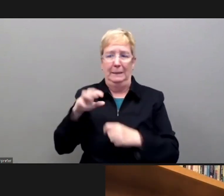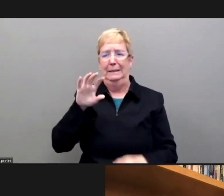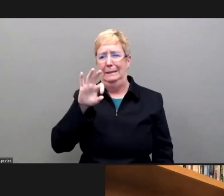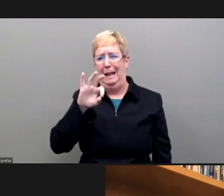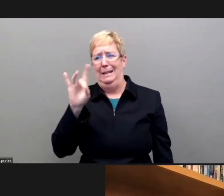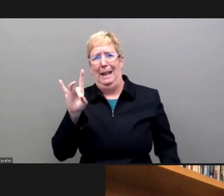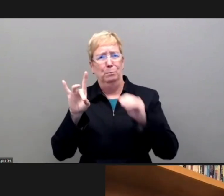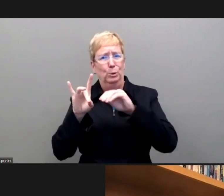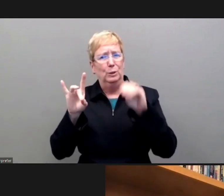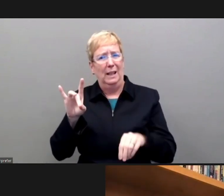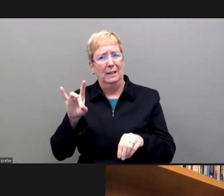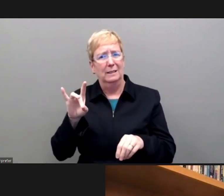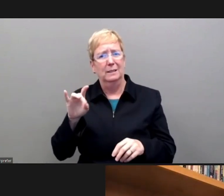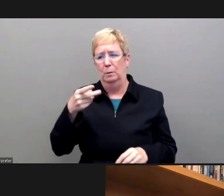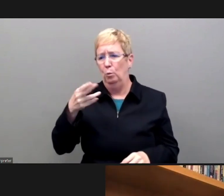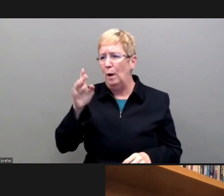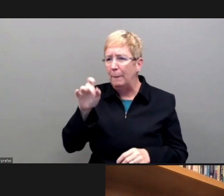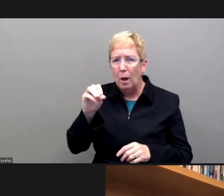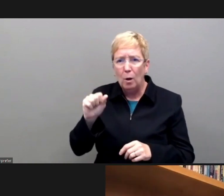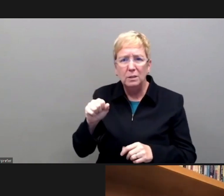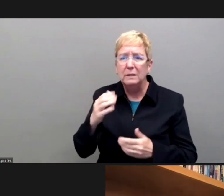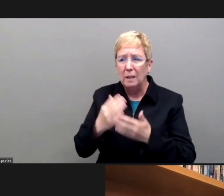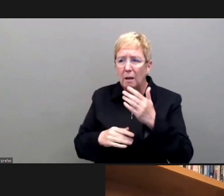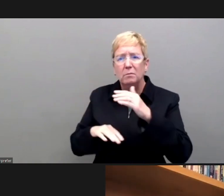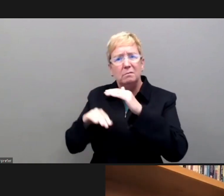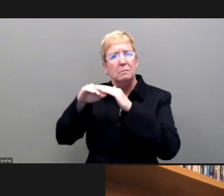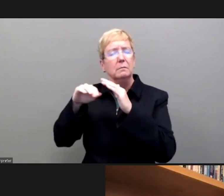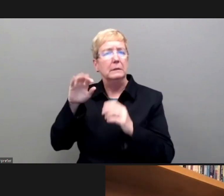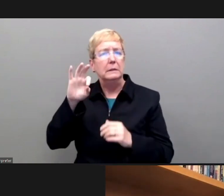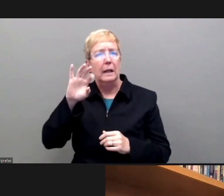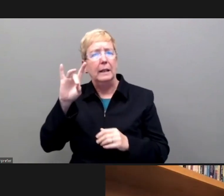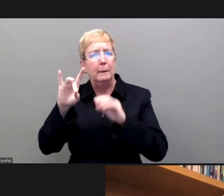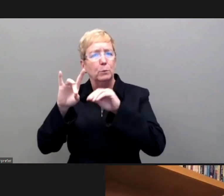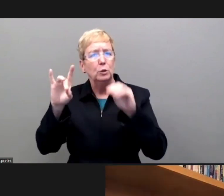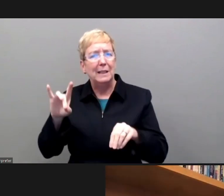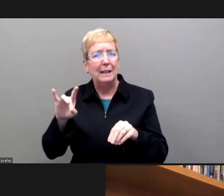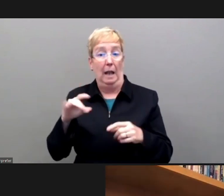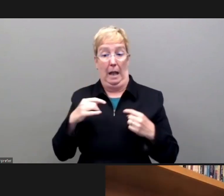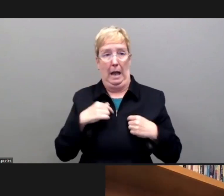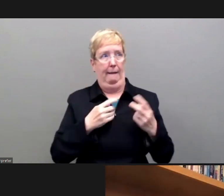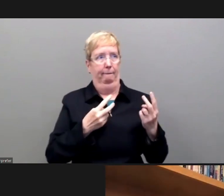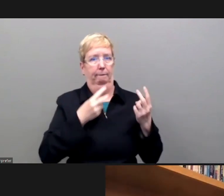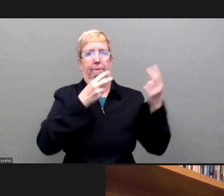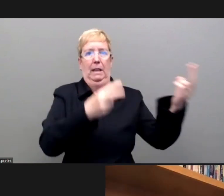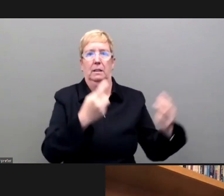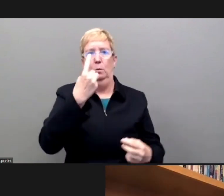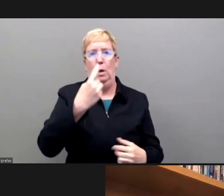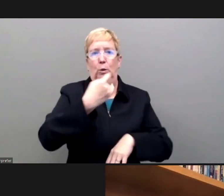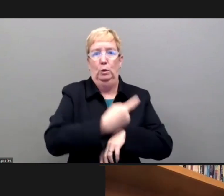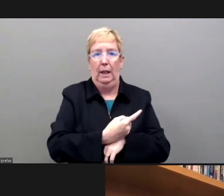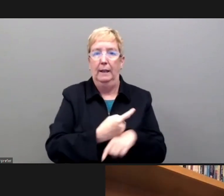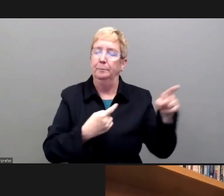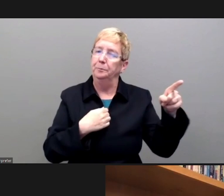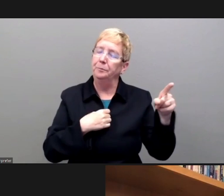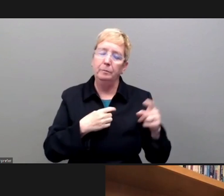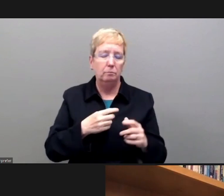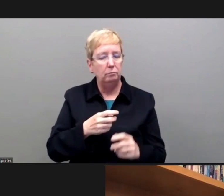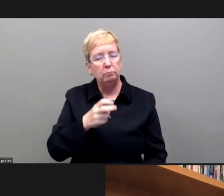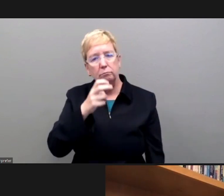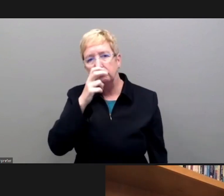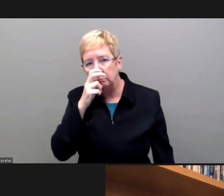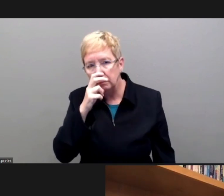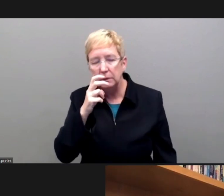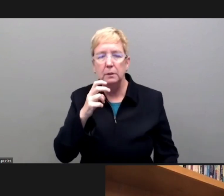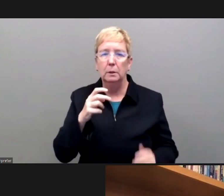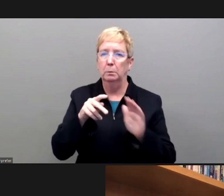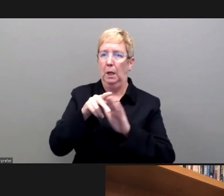is incredible. And they've got many of them. I was at a pueblo today that has a very strict on-off policy, and I was